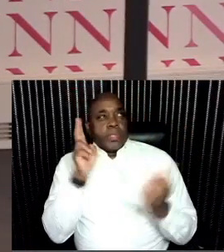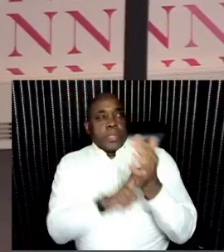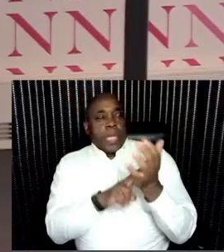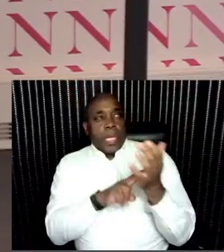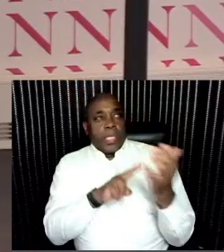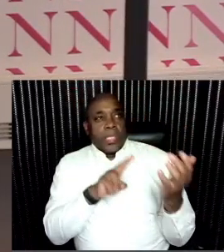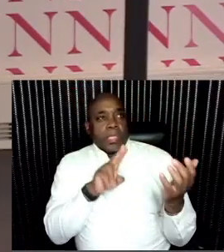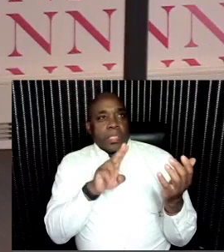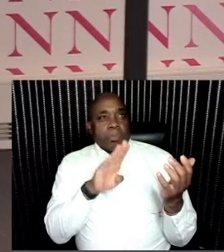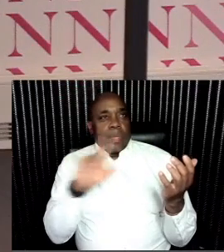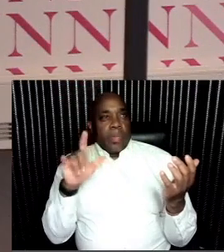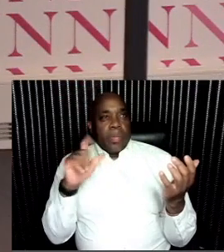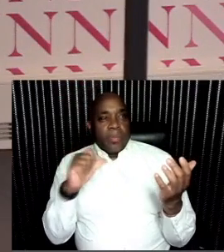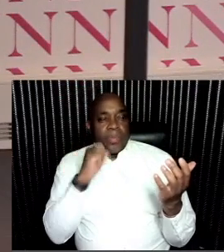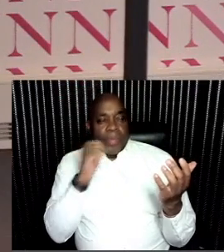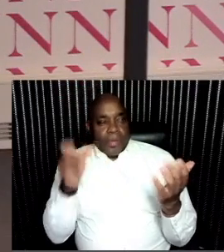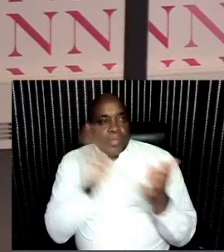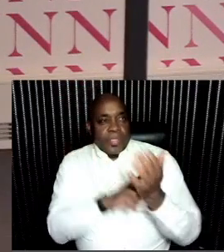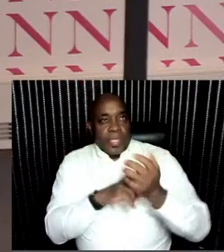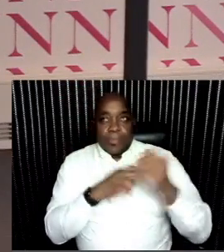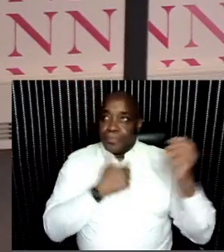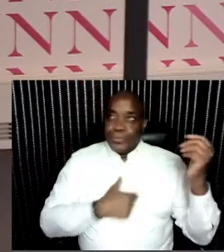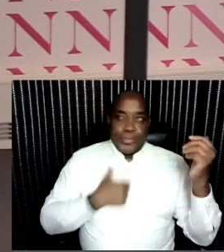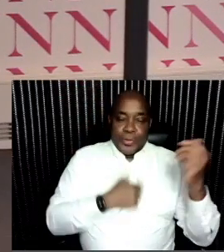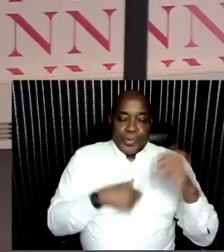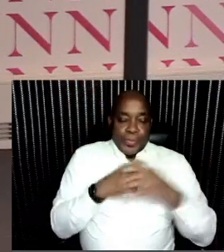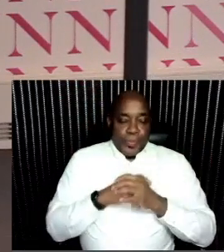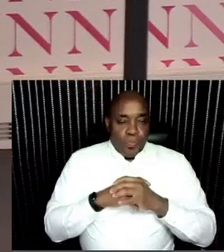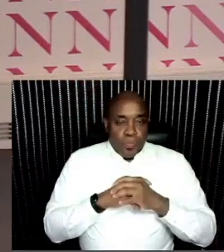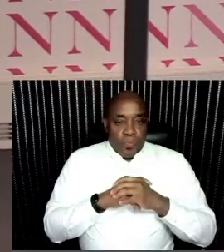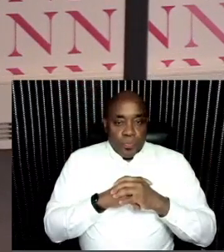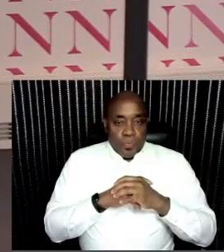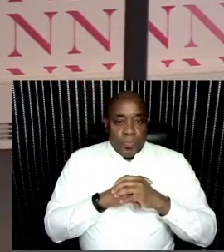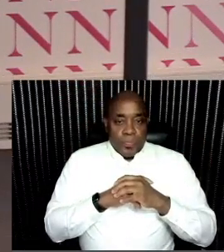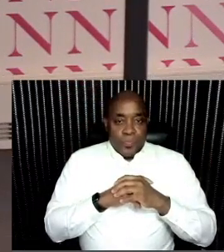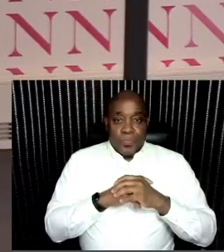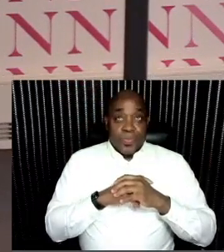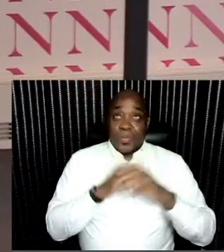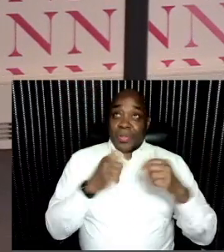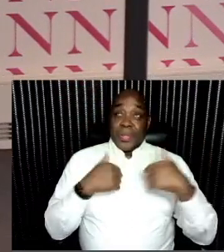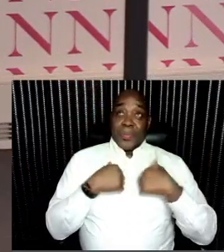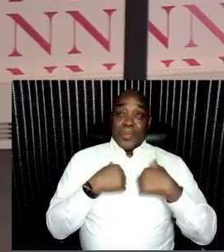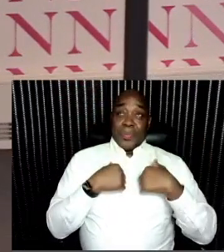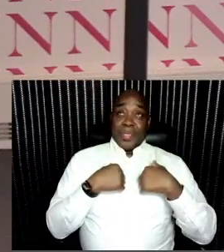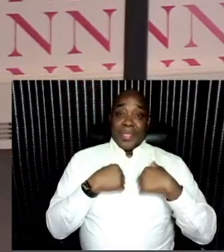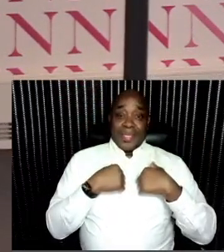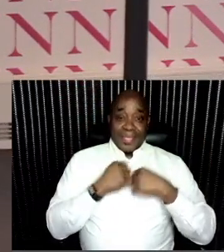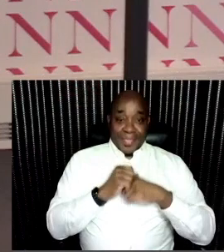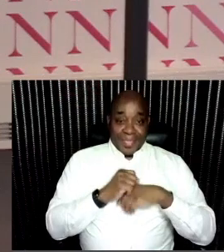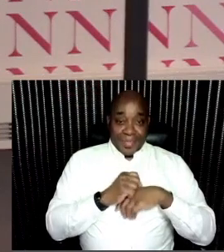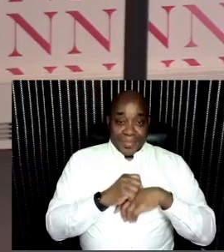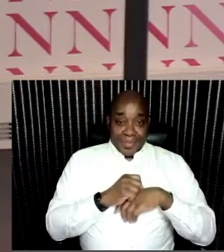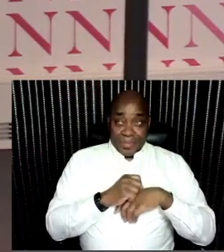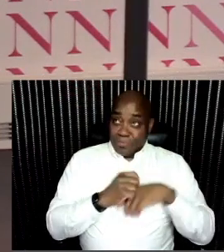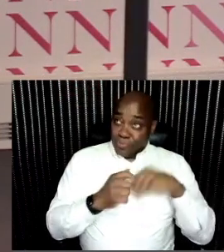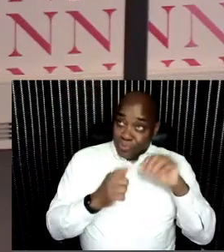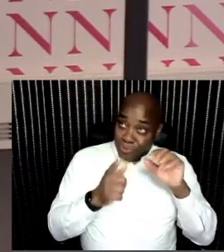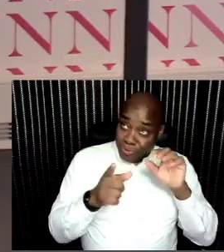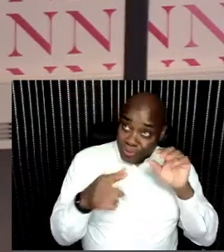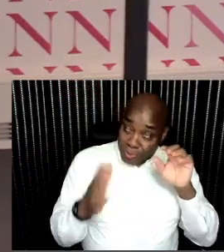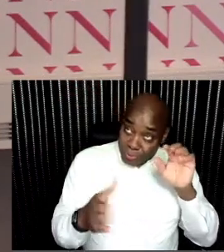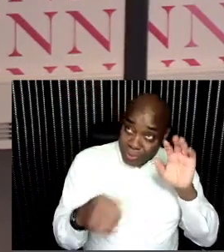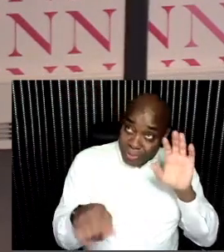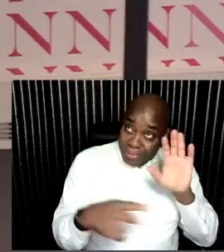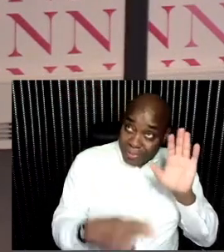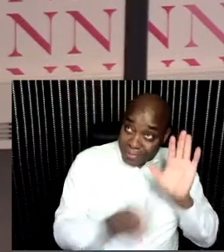They're not gonna sign this. I'm sorry. Like, it's not me, it's them. But they're not gonna sign it. No,